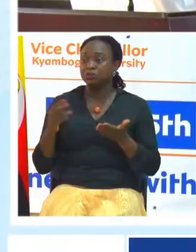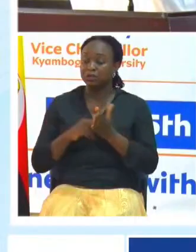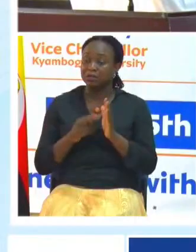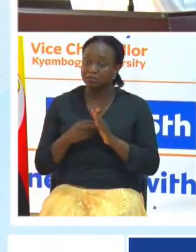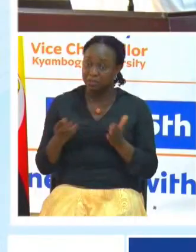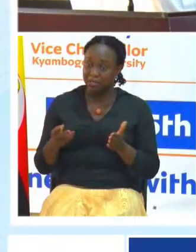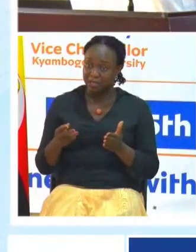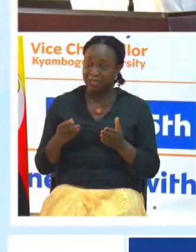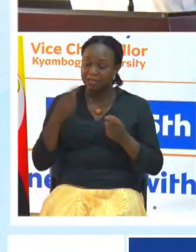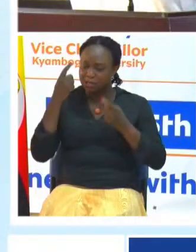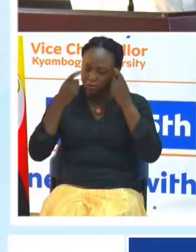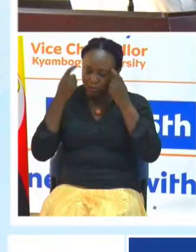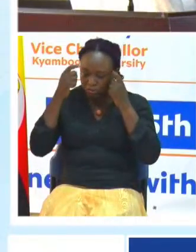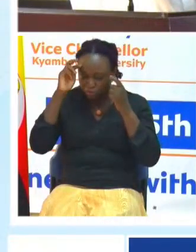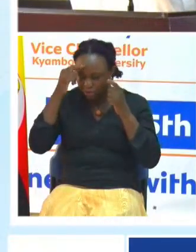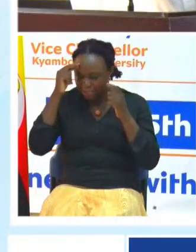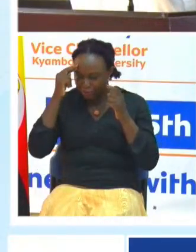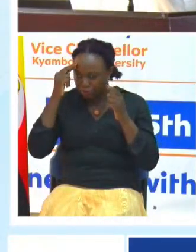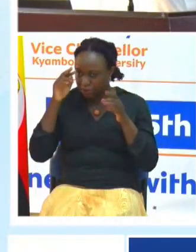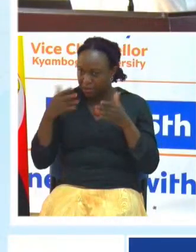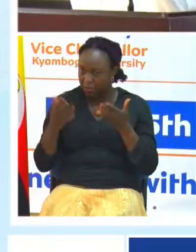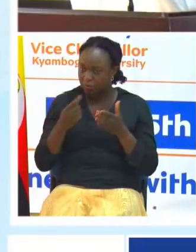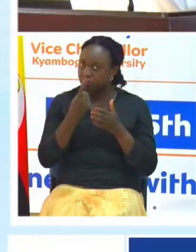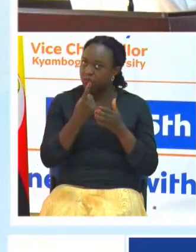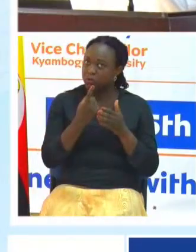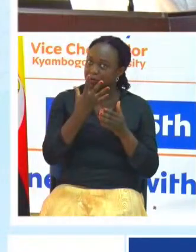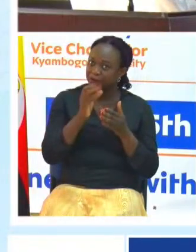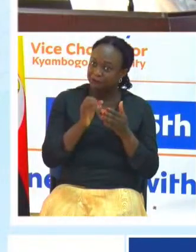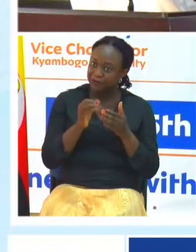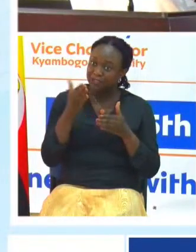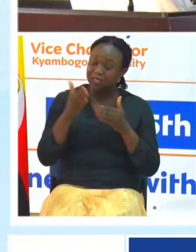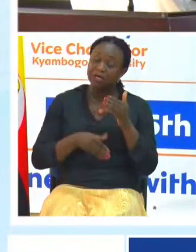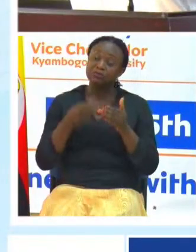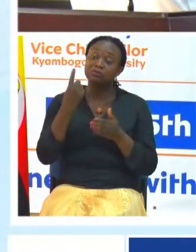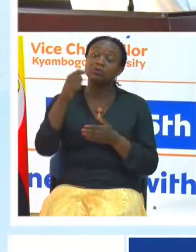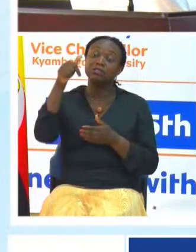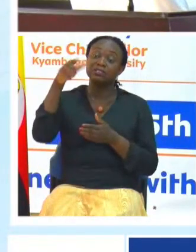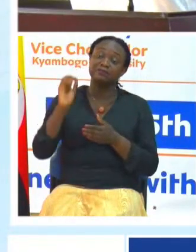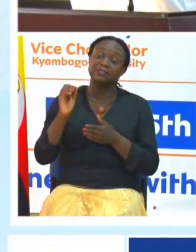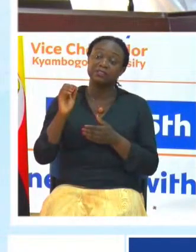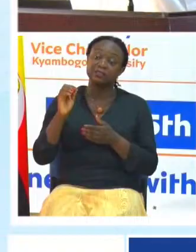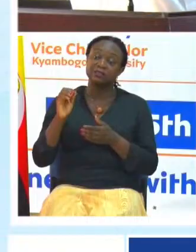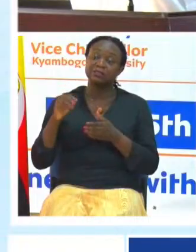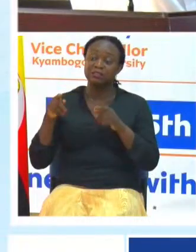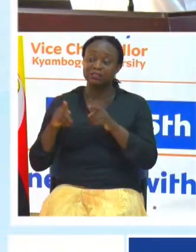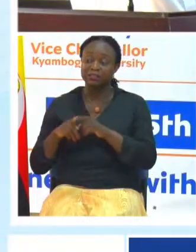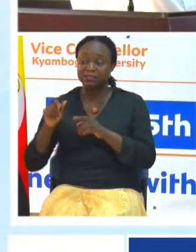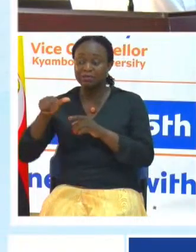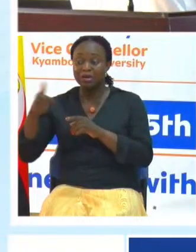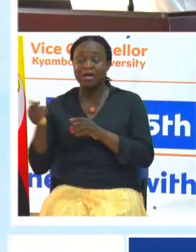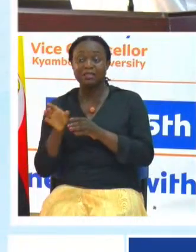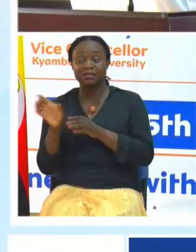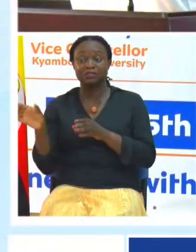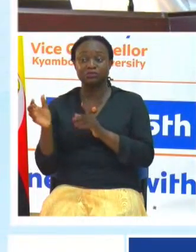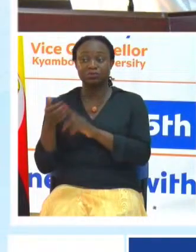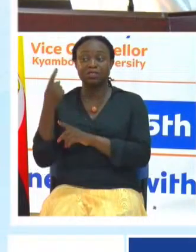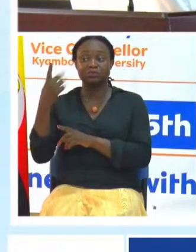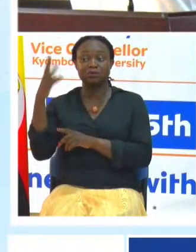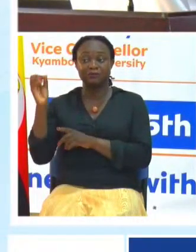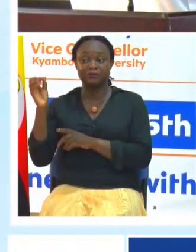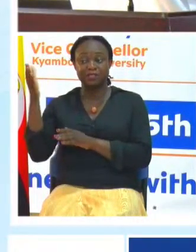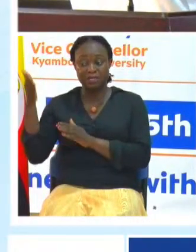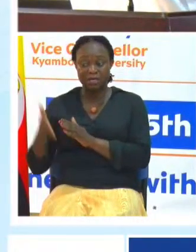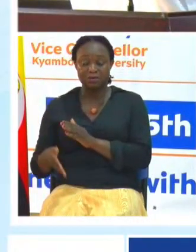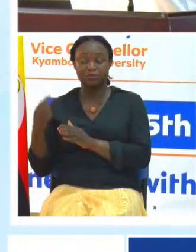verbal reasoning, you'll get 150 out of 170, and also quantitative analysis, you'll get 150